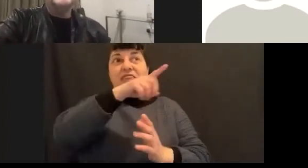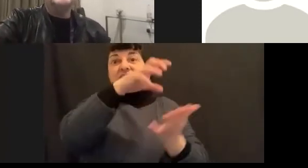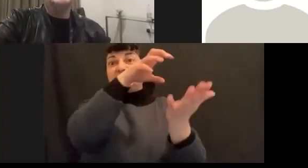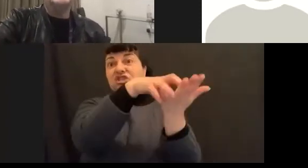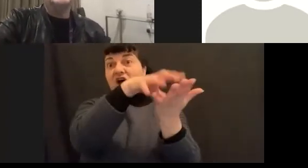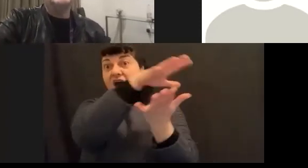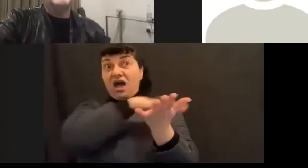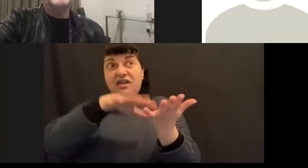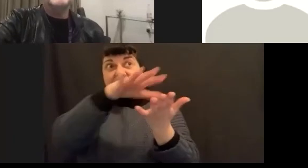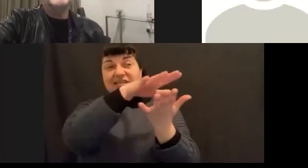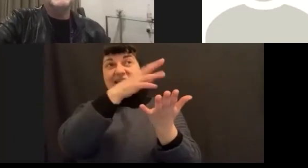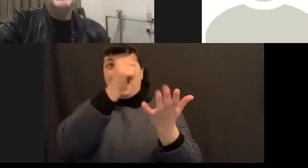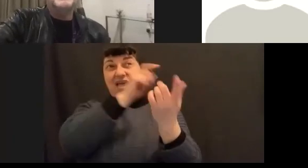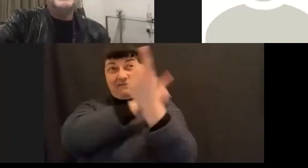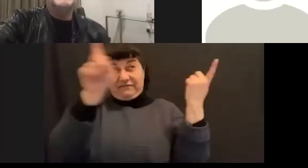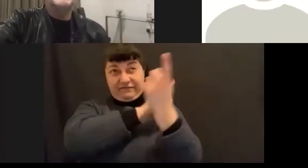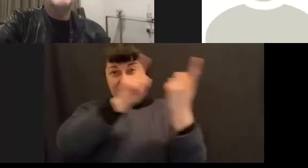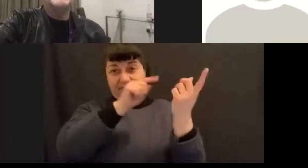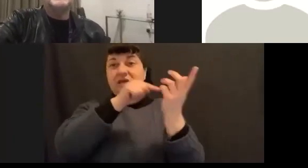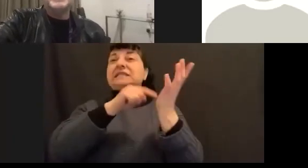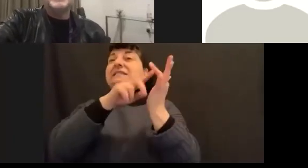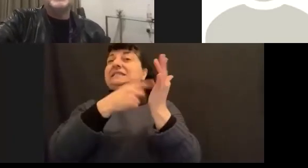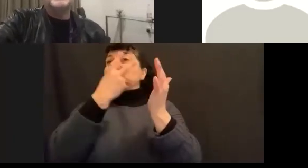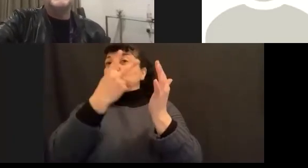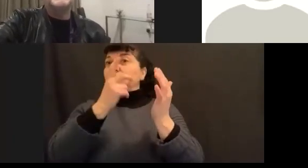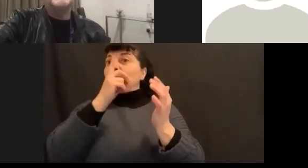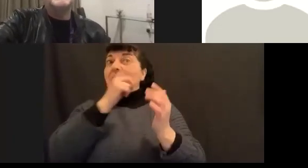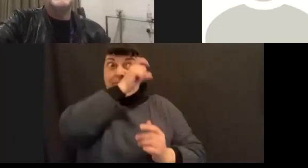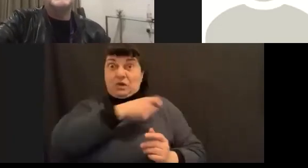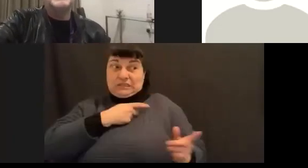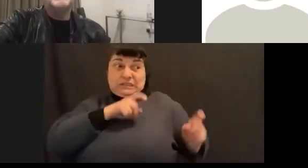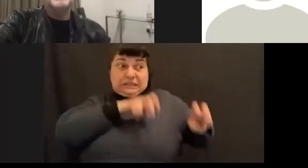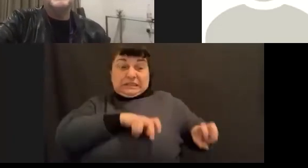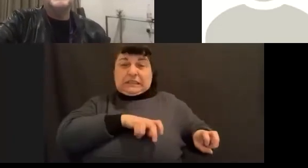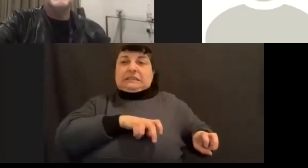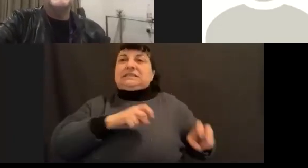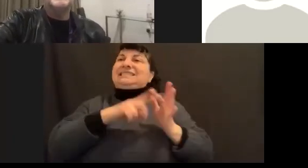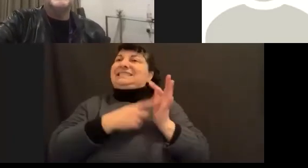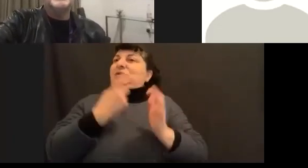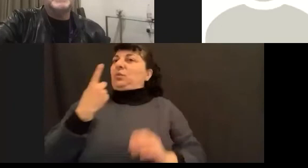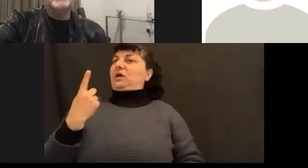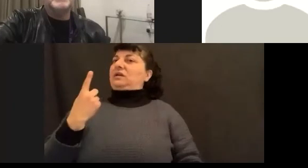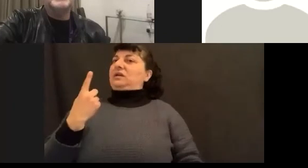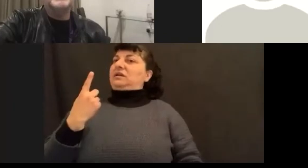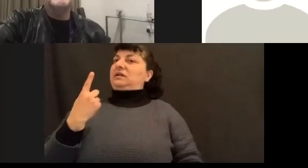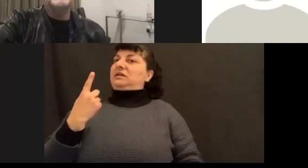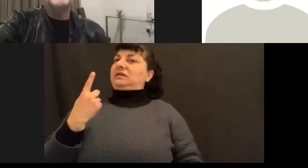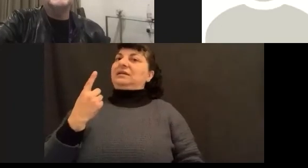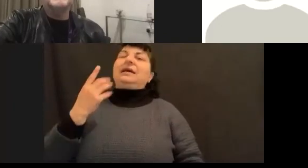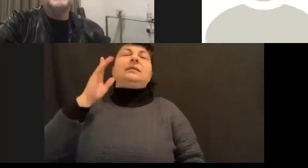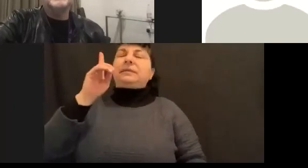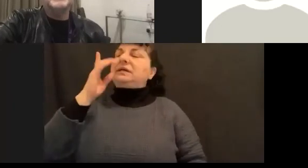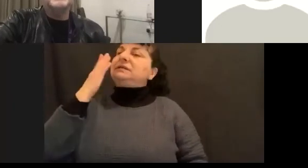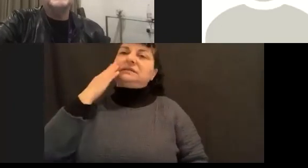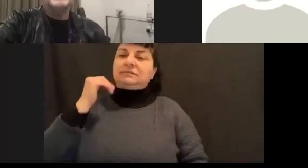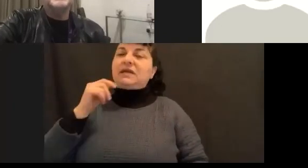you had close contact with the case. In that situation, you can get confusing messages, but what you do is follow that same thing. You take the most